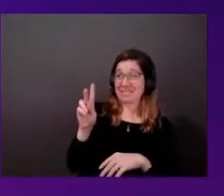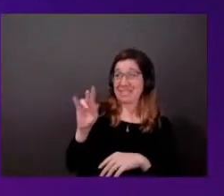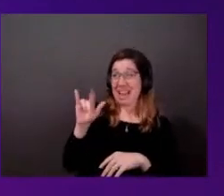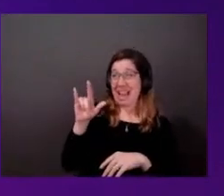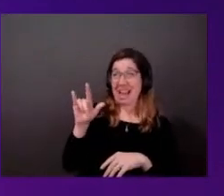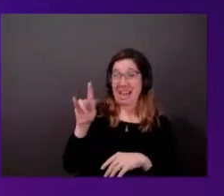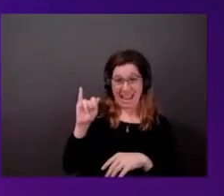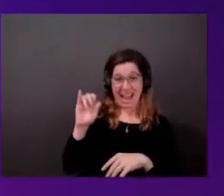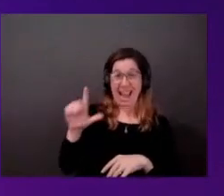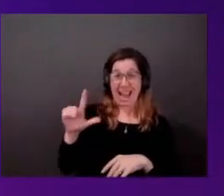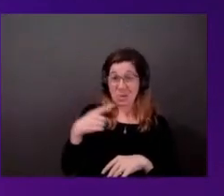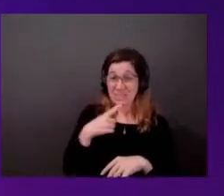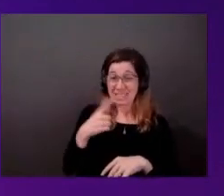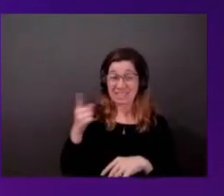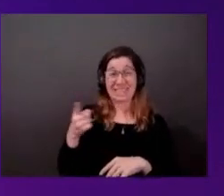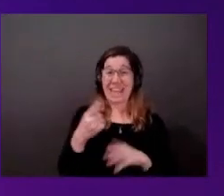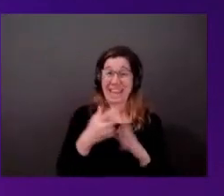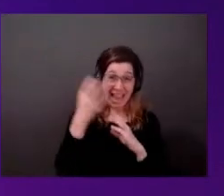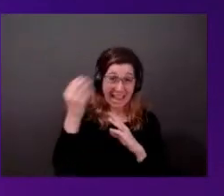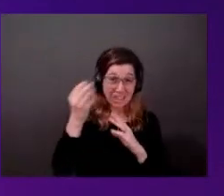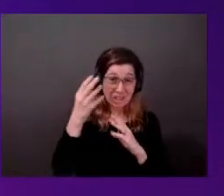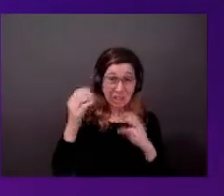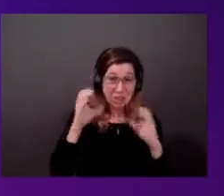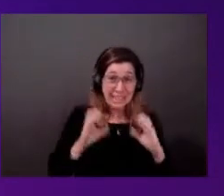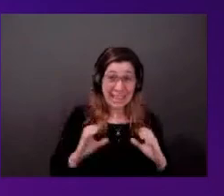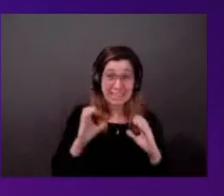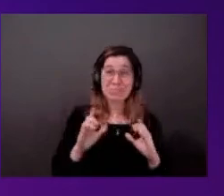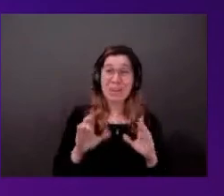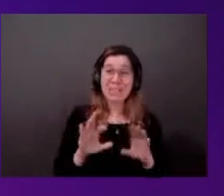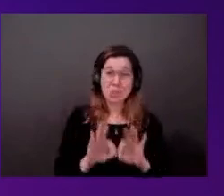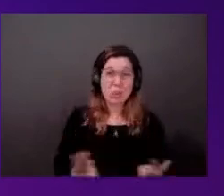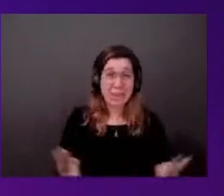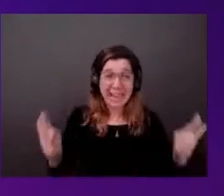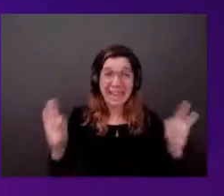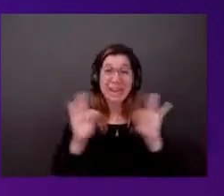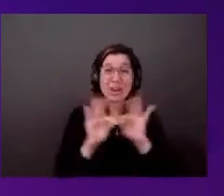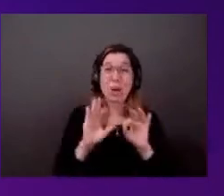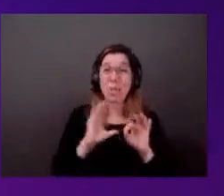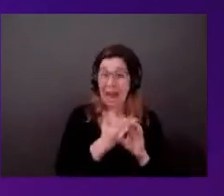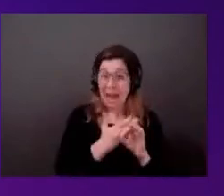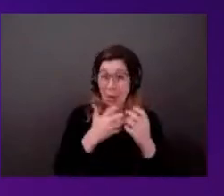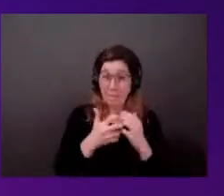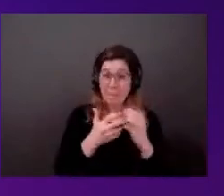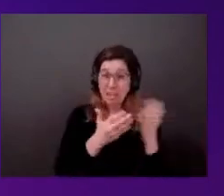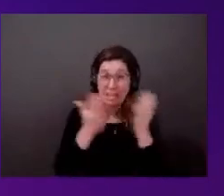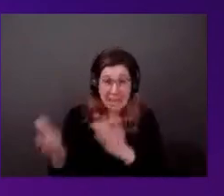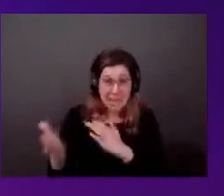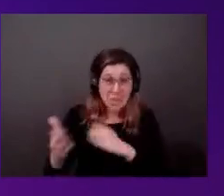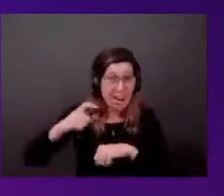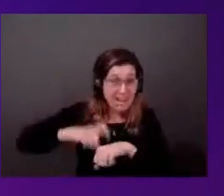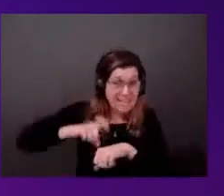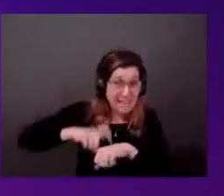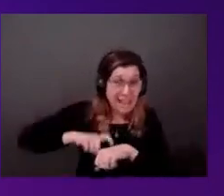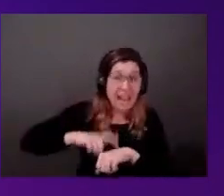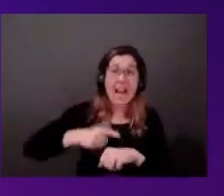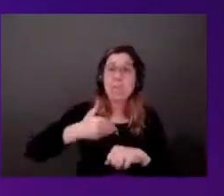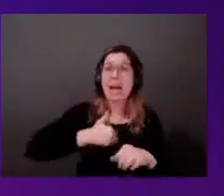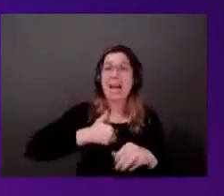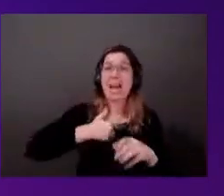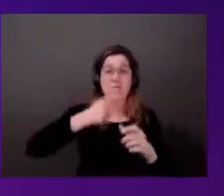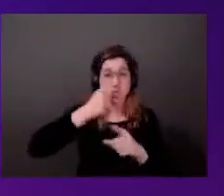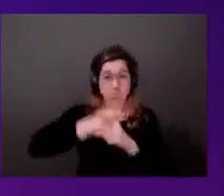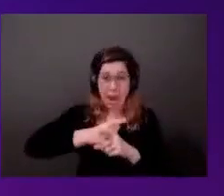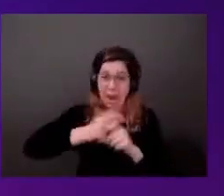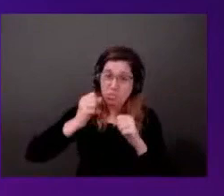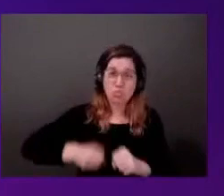is critical to their livelihood and their business to have on-time machines and a high quality product. And so all the things that we're doing